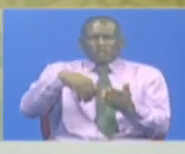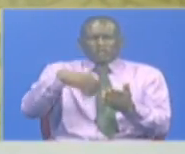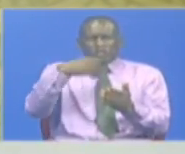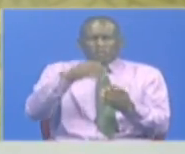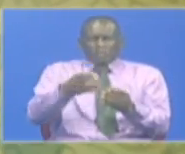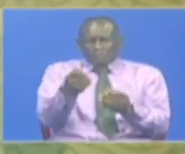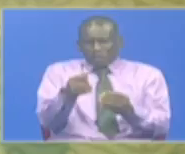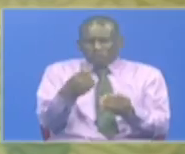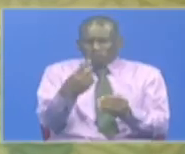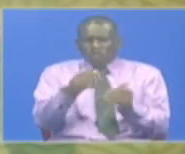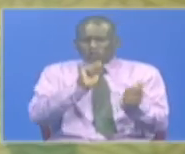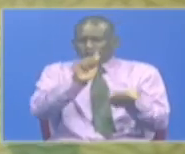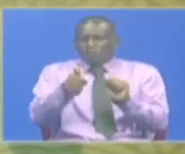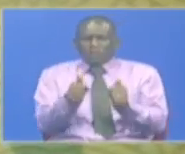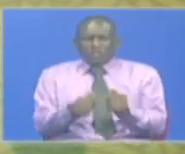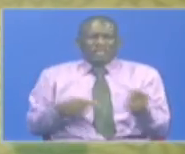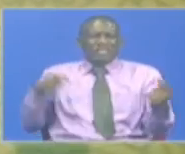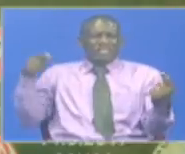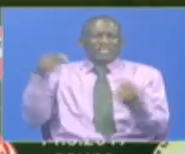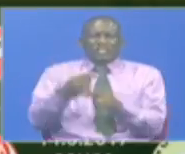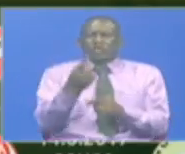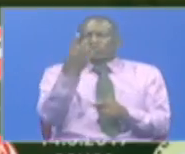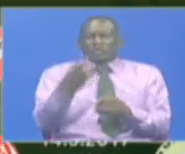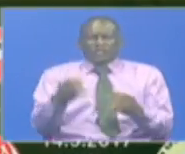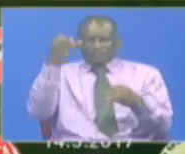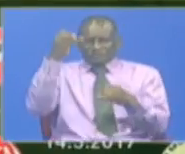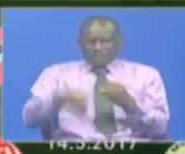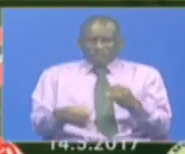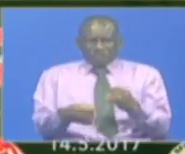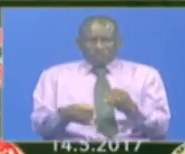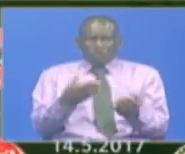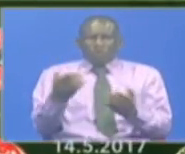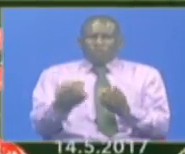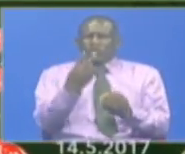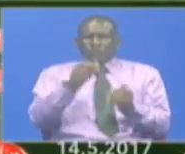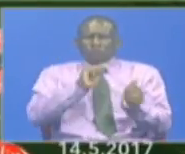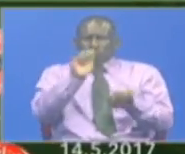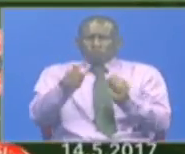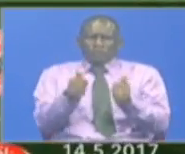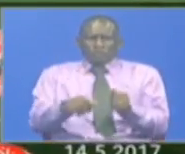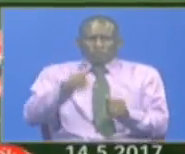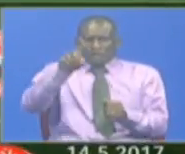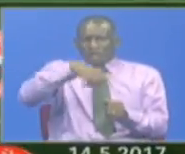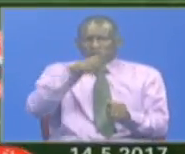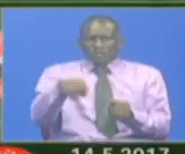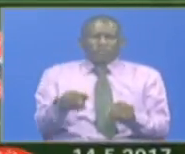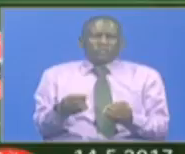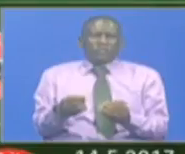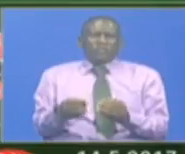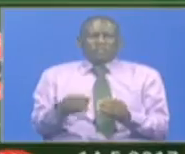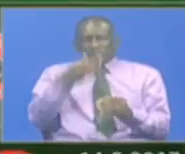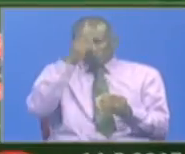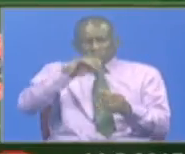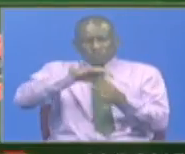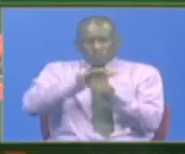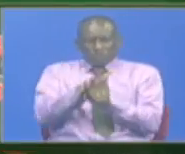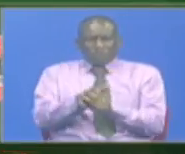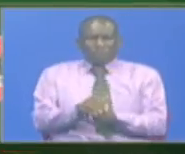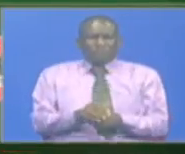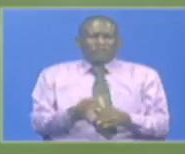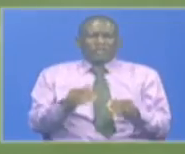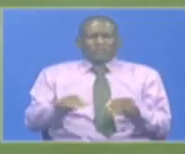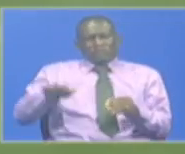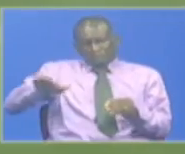for each competition till the quarterfinal stage, when the two competitions were suspended indefinitely due to COVID-19. The